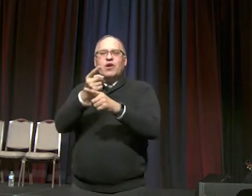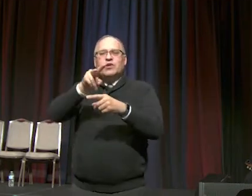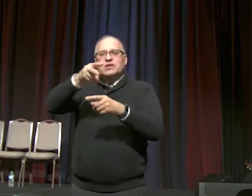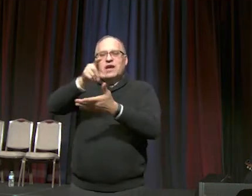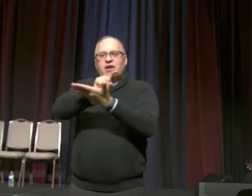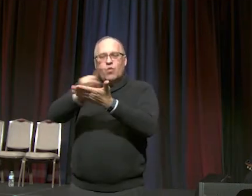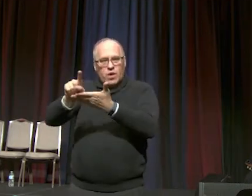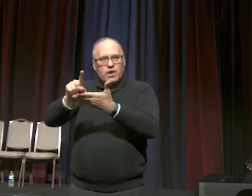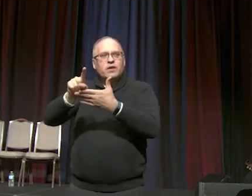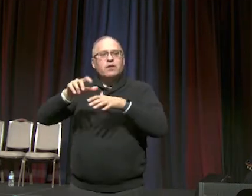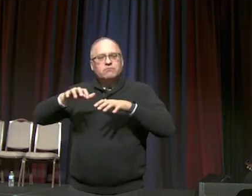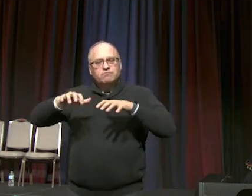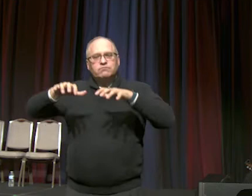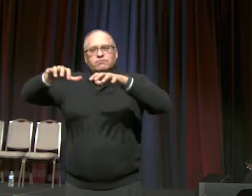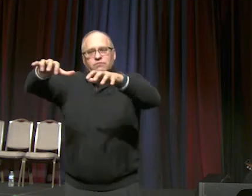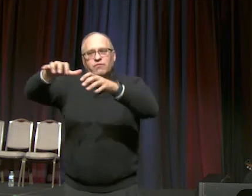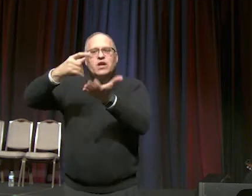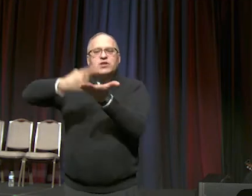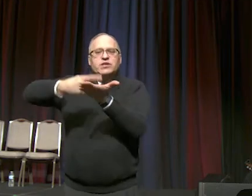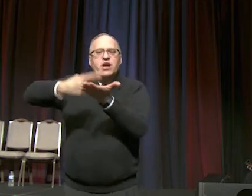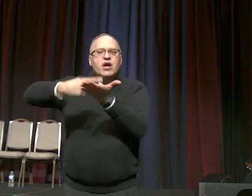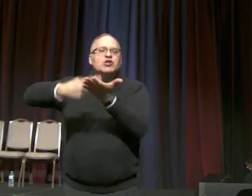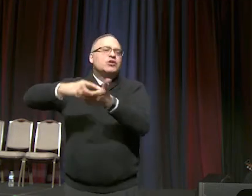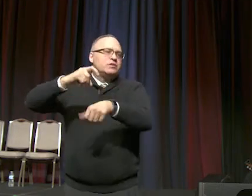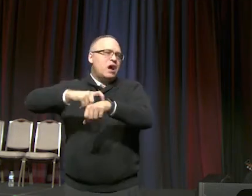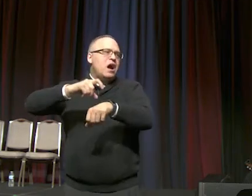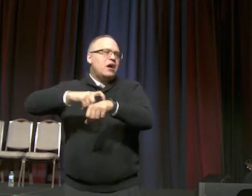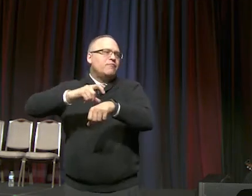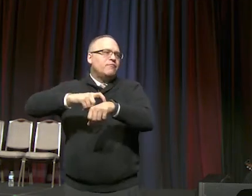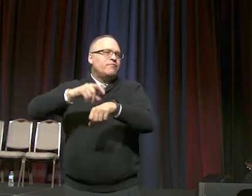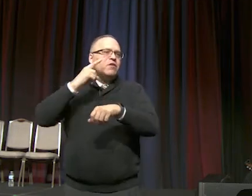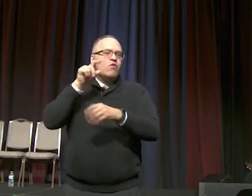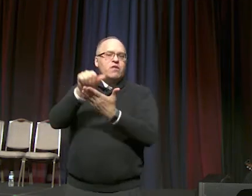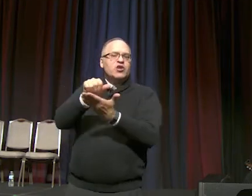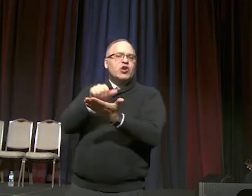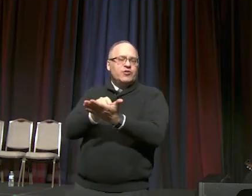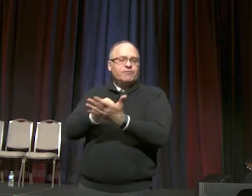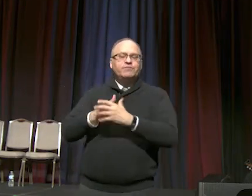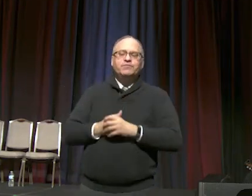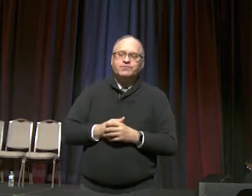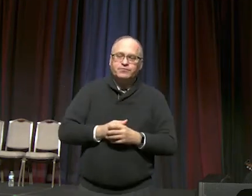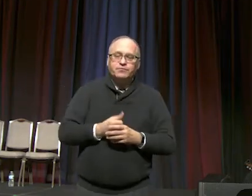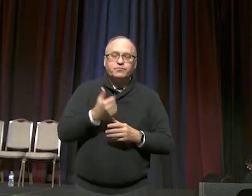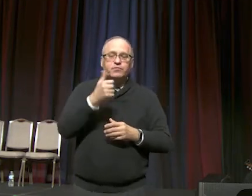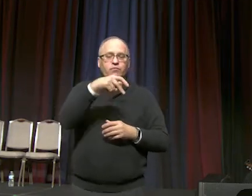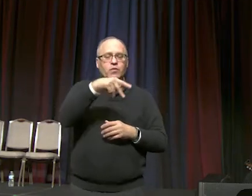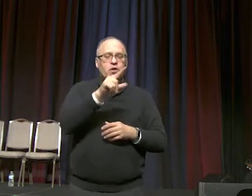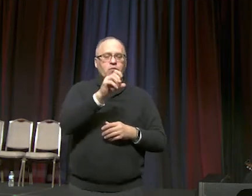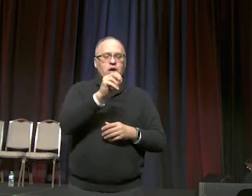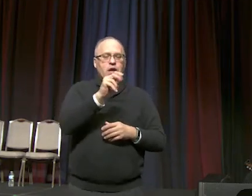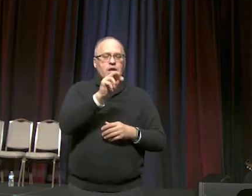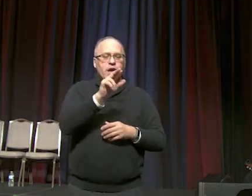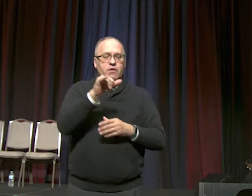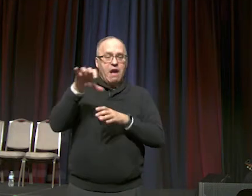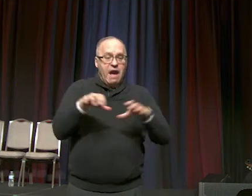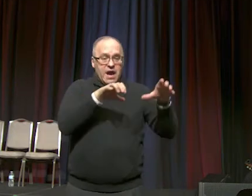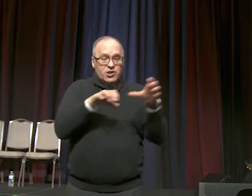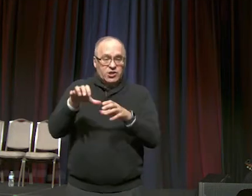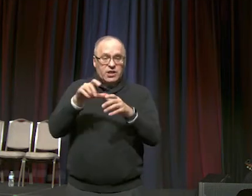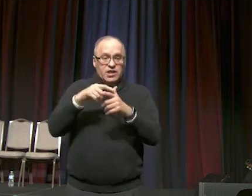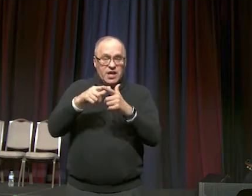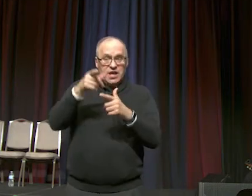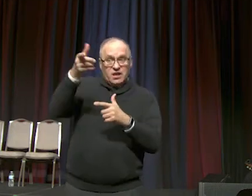for plenary discussion time through the Committee on Agenda and Calendar. Any plenary action is the final action on the